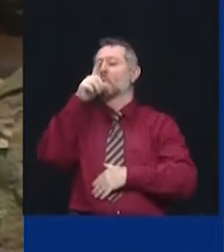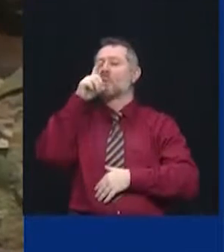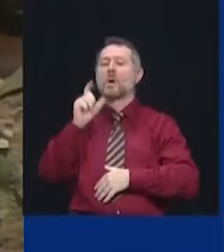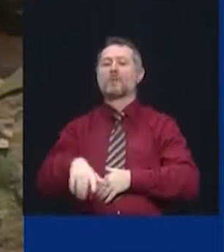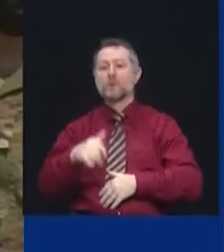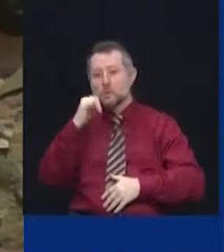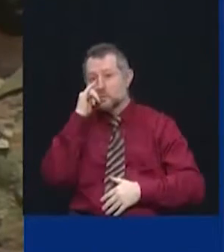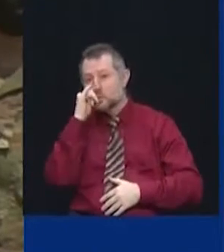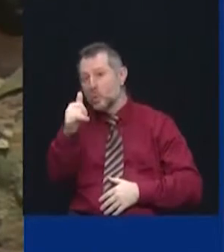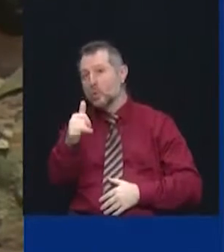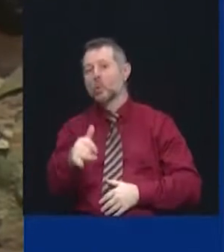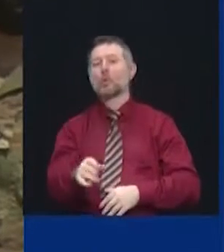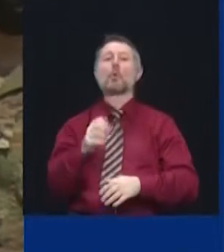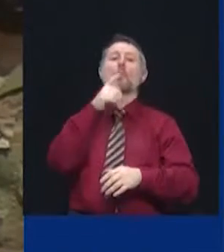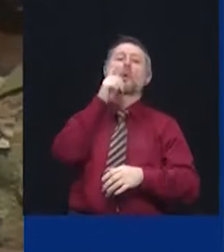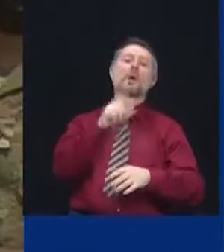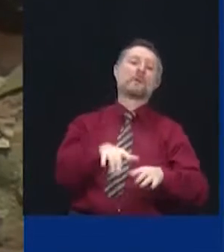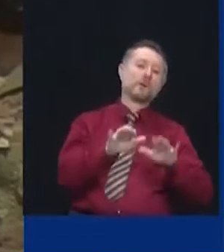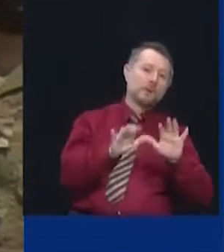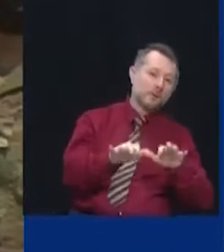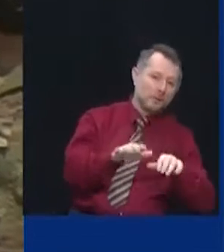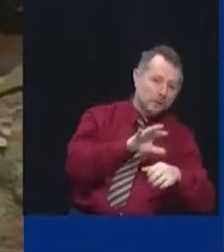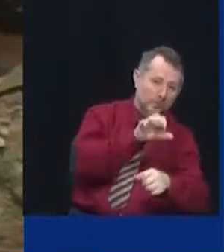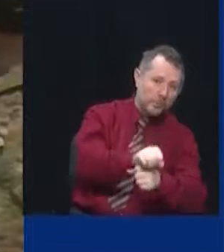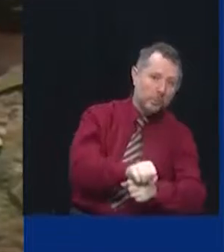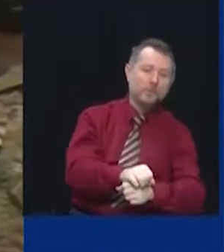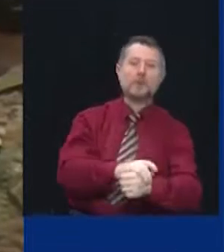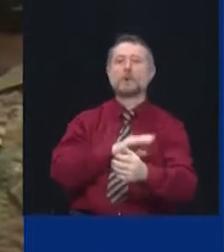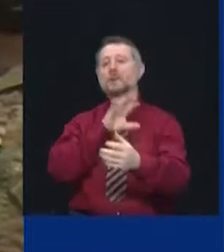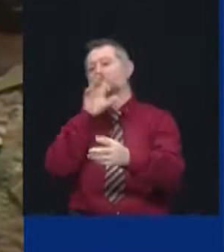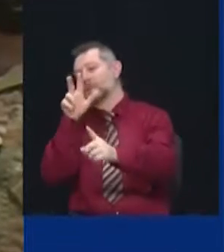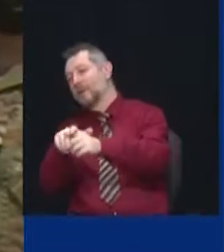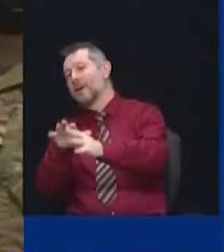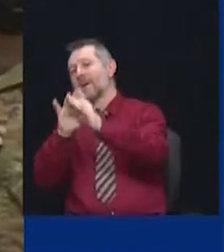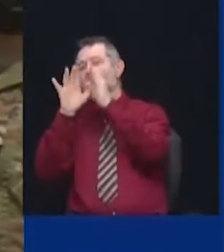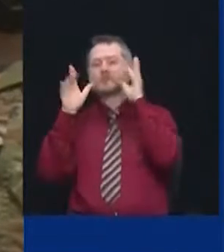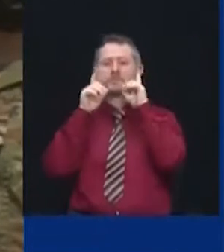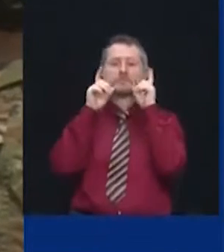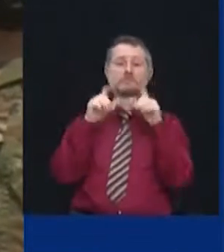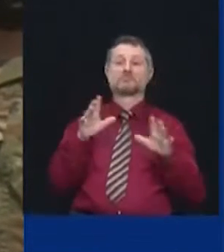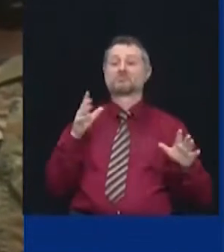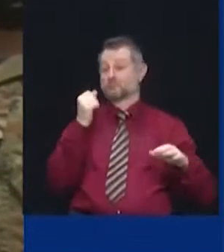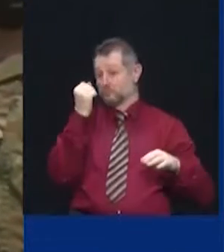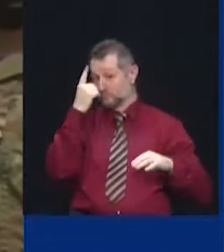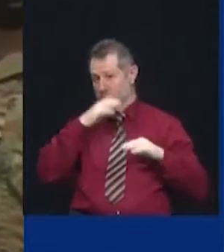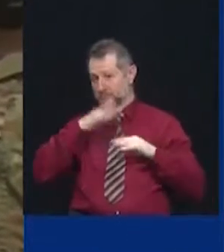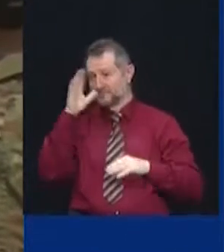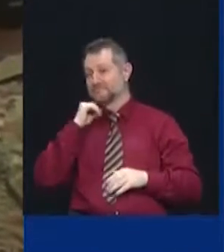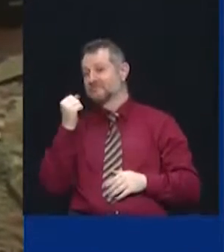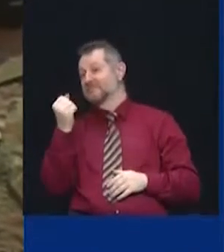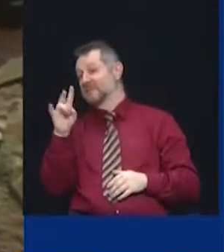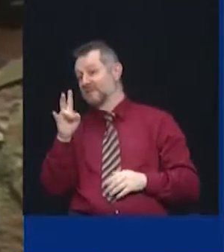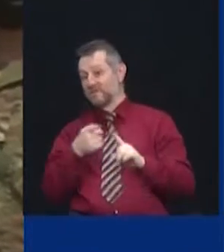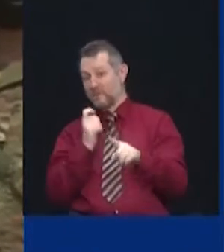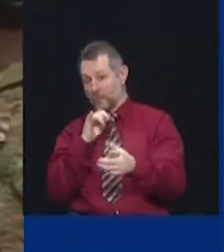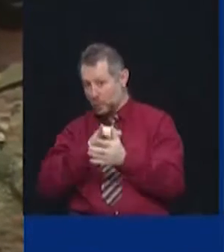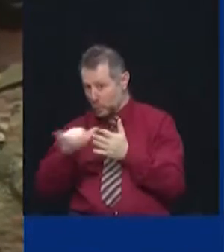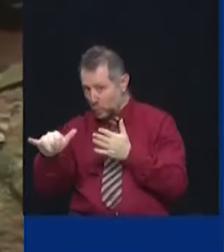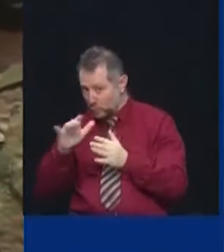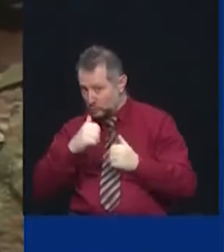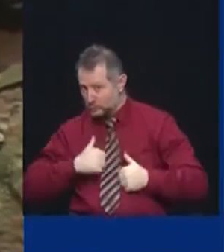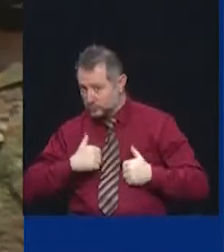you don't have to make an appointment. All New Yorkers 16 plus just come in to a mass vaccination site